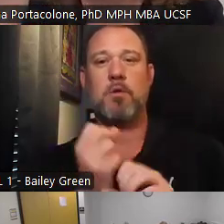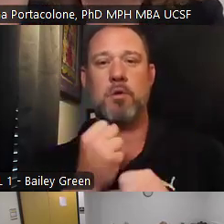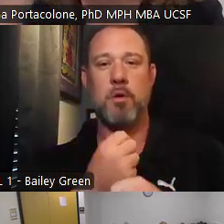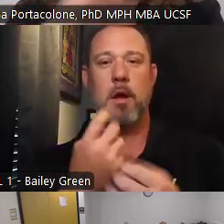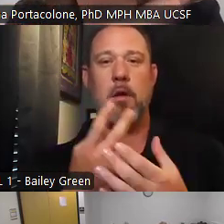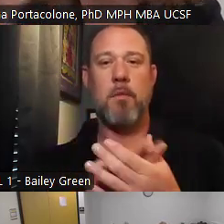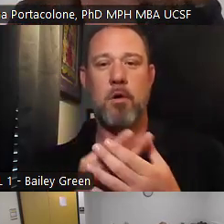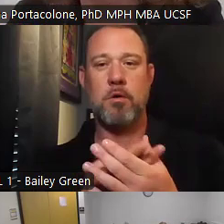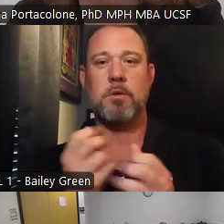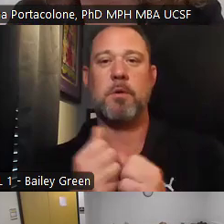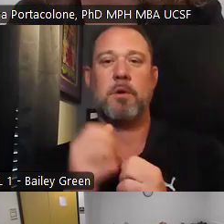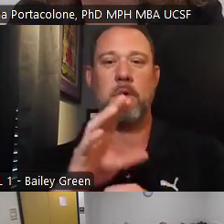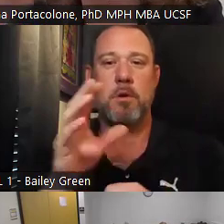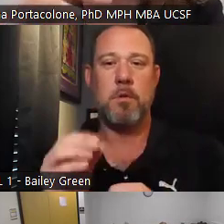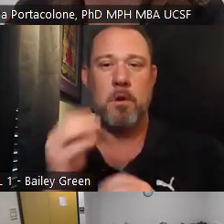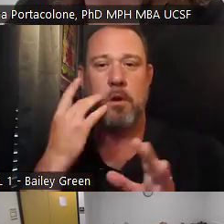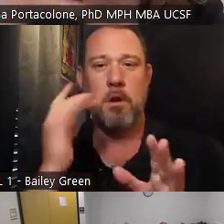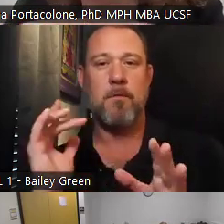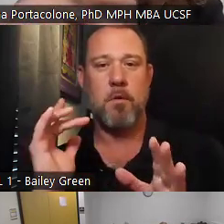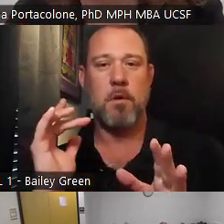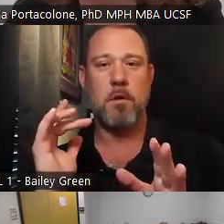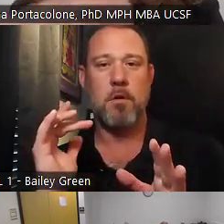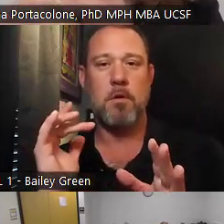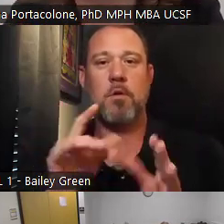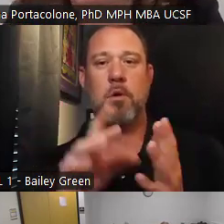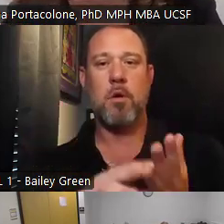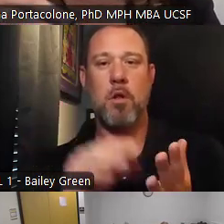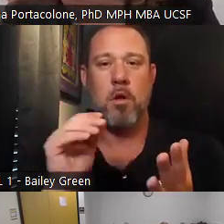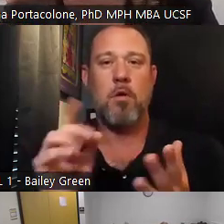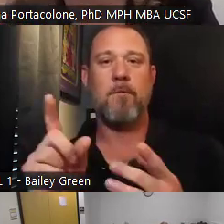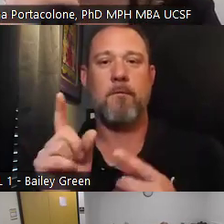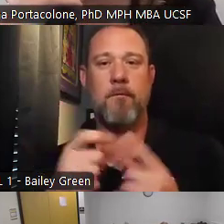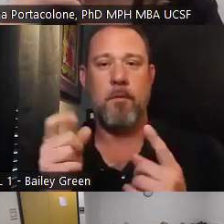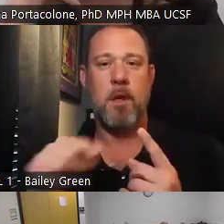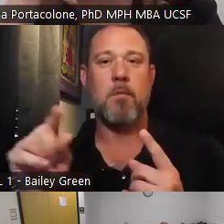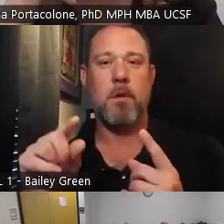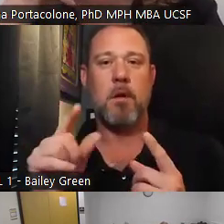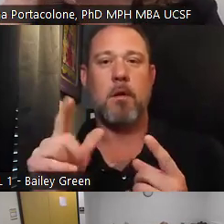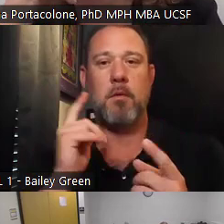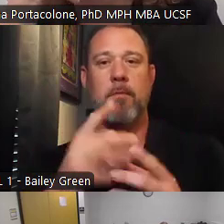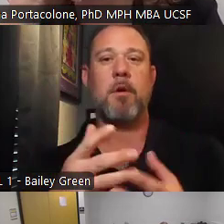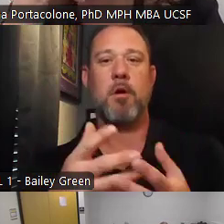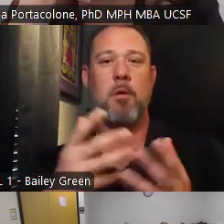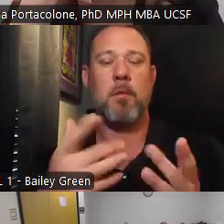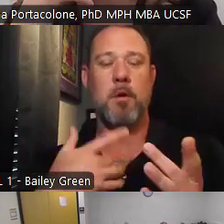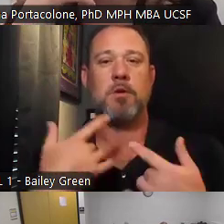partnership between Japan and California in order to learn from them, and I'm sure they will be very much